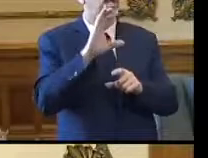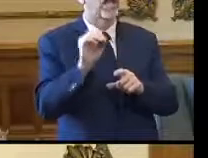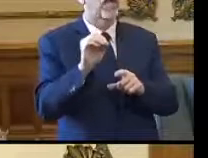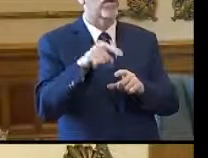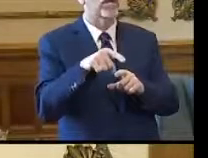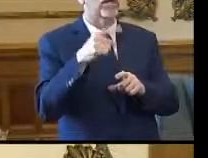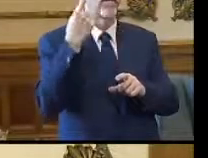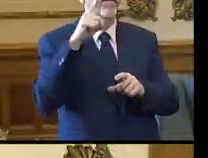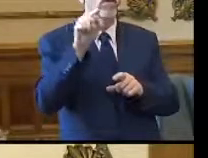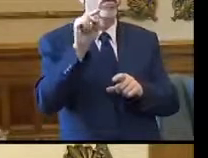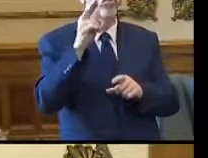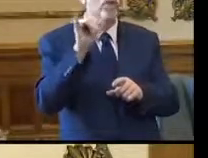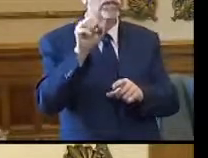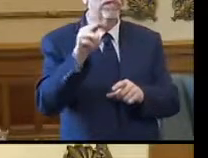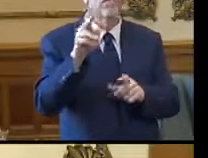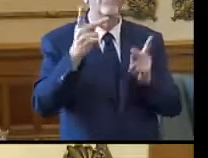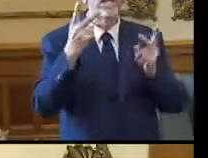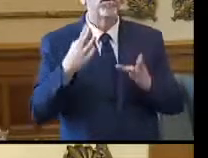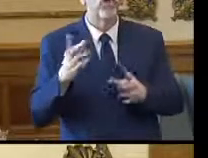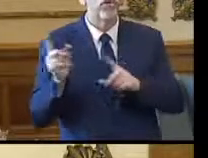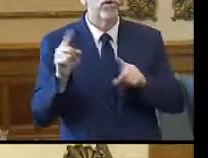for tourists and visitors.